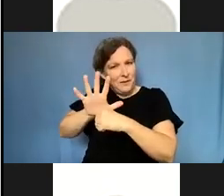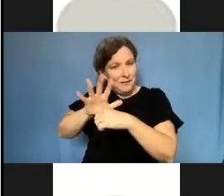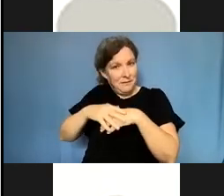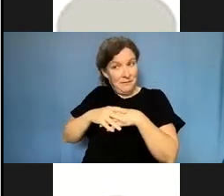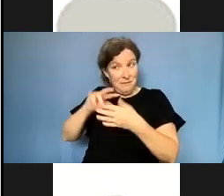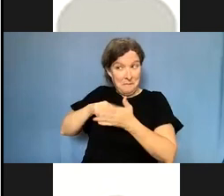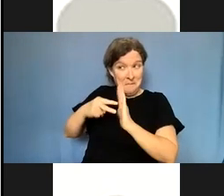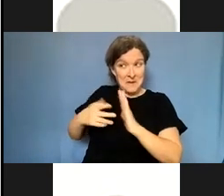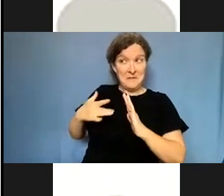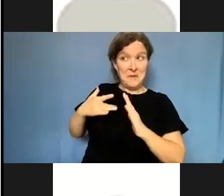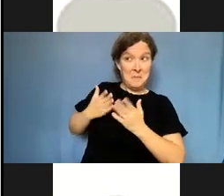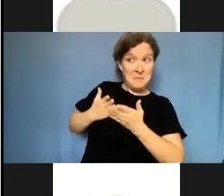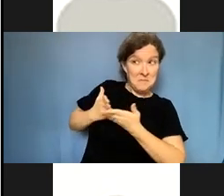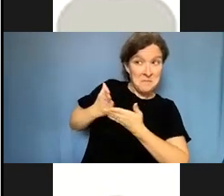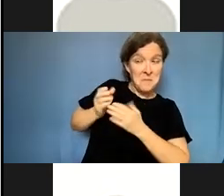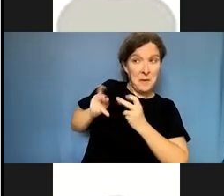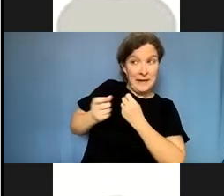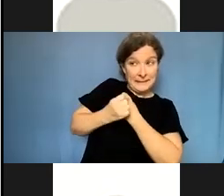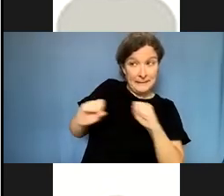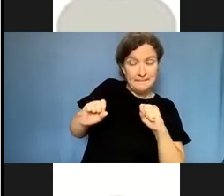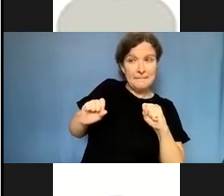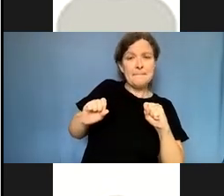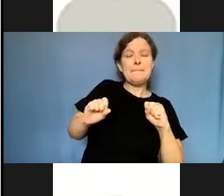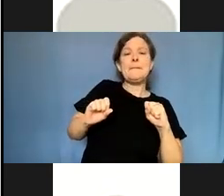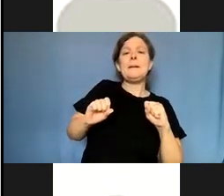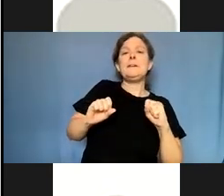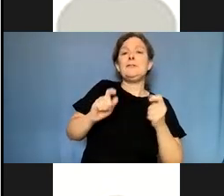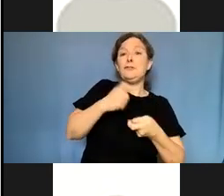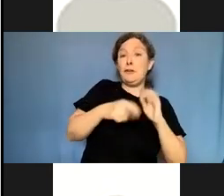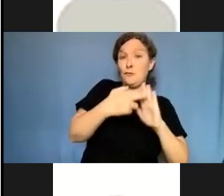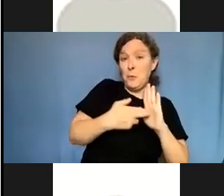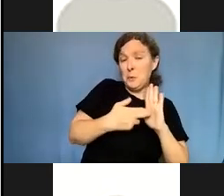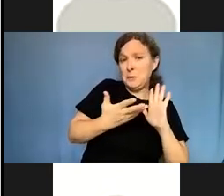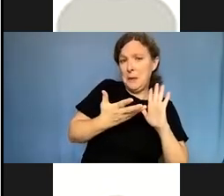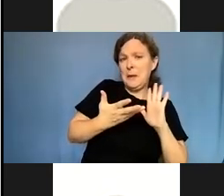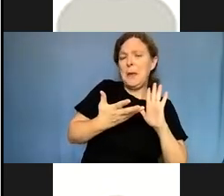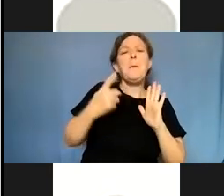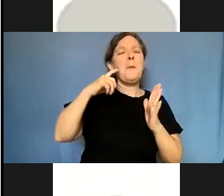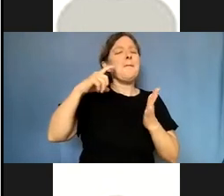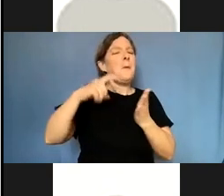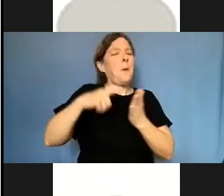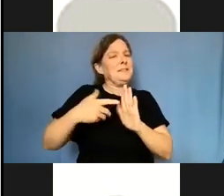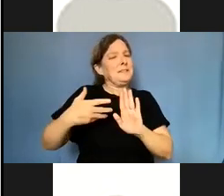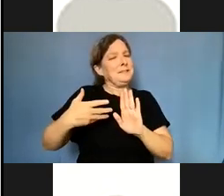further loosening of restrictions? And I think we've seen a number of times, quite a number of times, let's be honest, that, you know, there